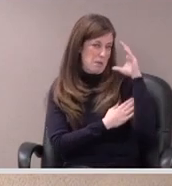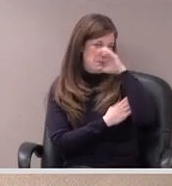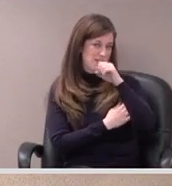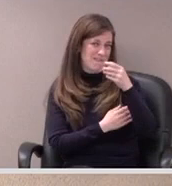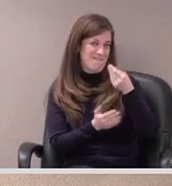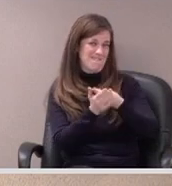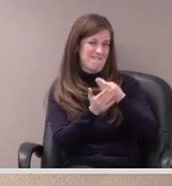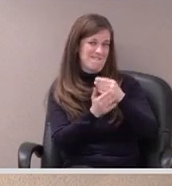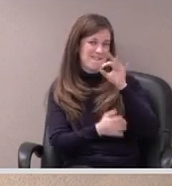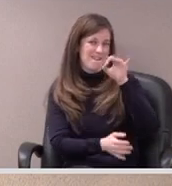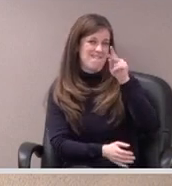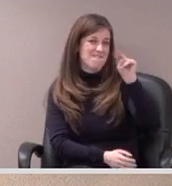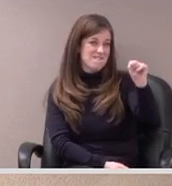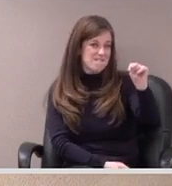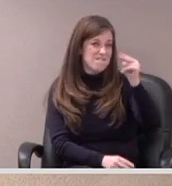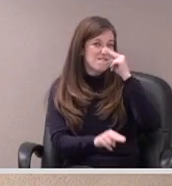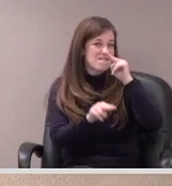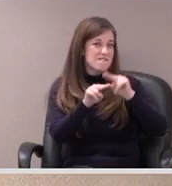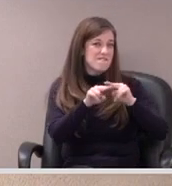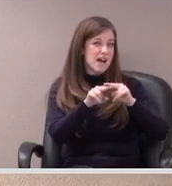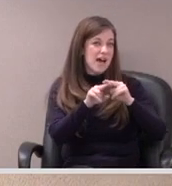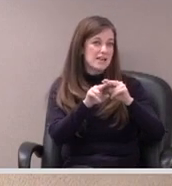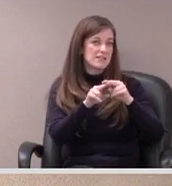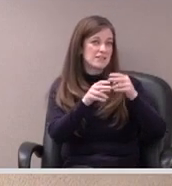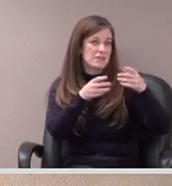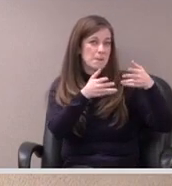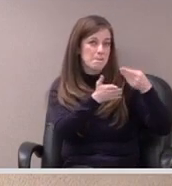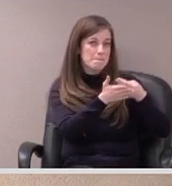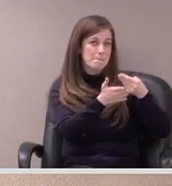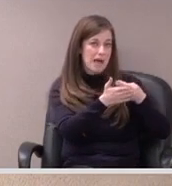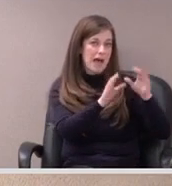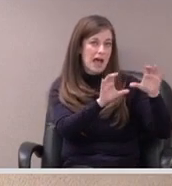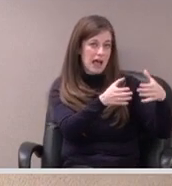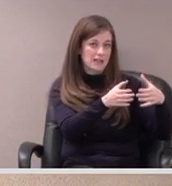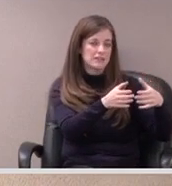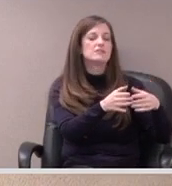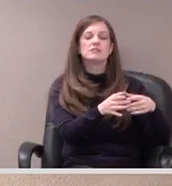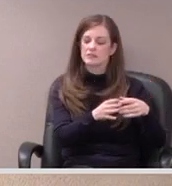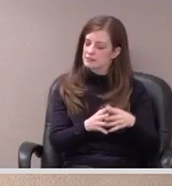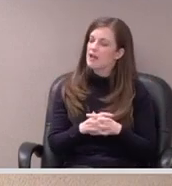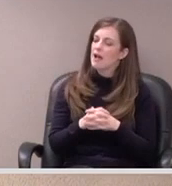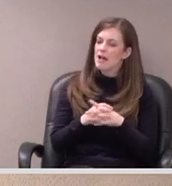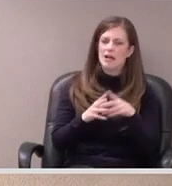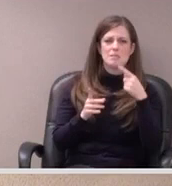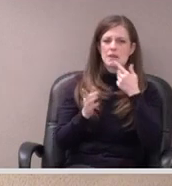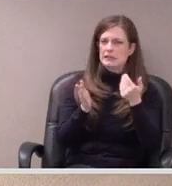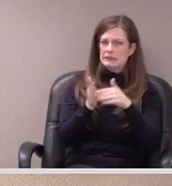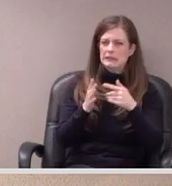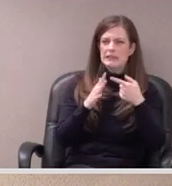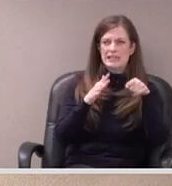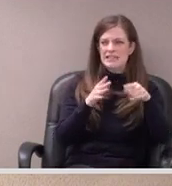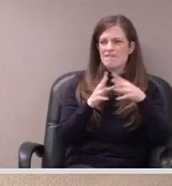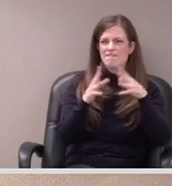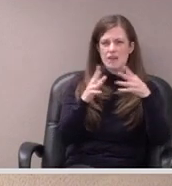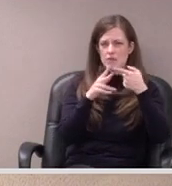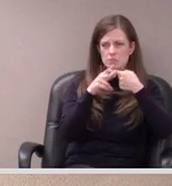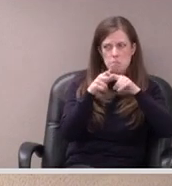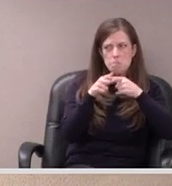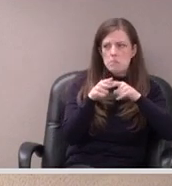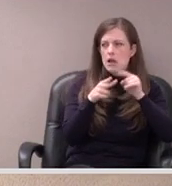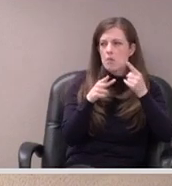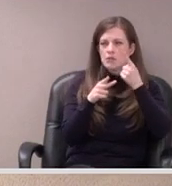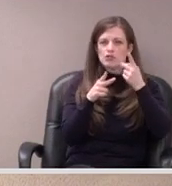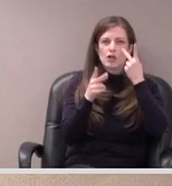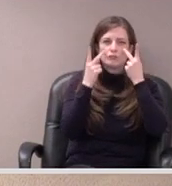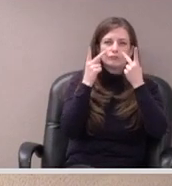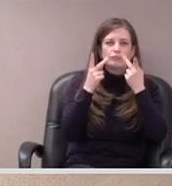balance. Fund balance, again, but I need to mention again, this is very preliminary. Oh, of course, but yeah. We need to, I want to make sure